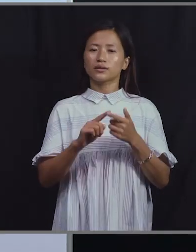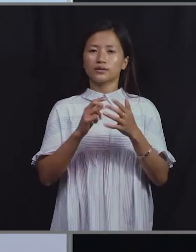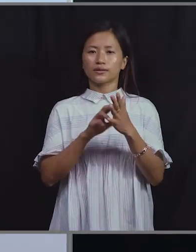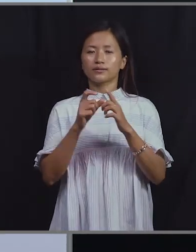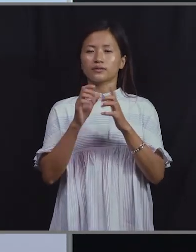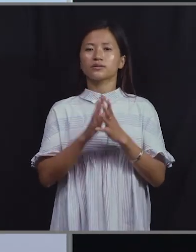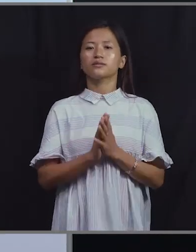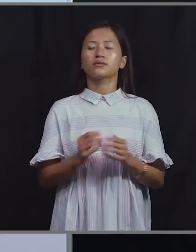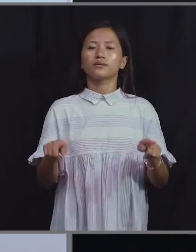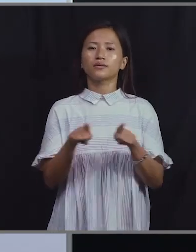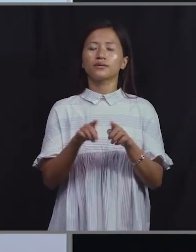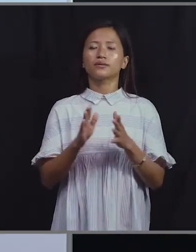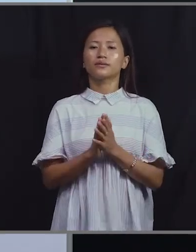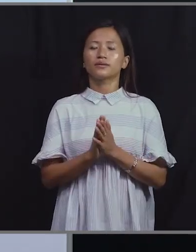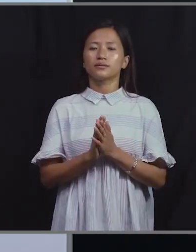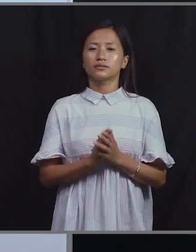discriminations and